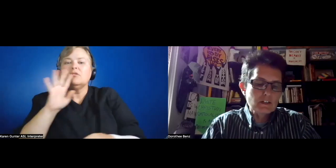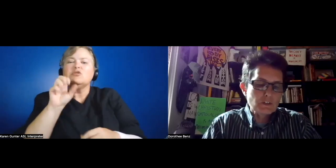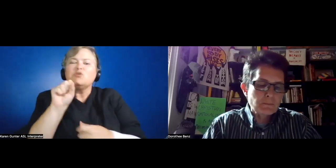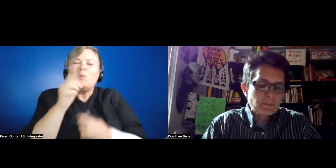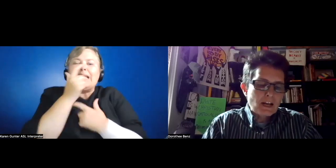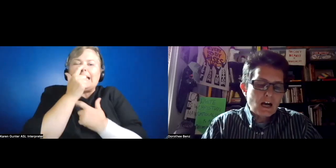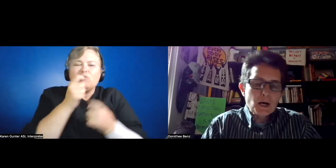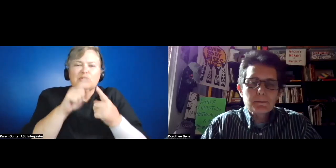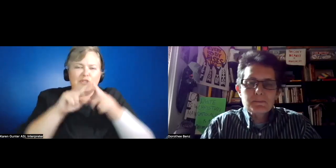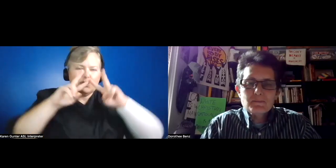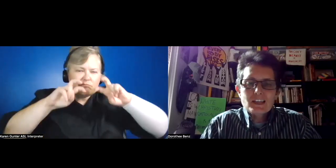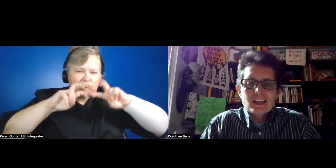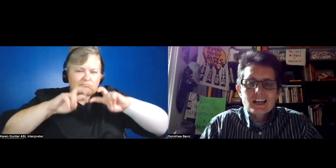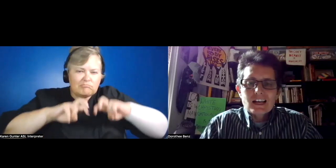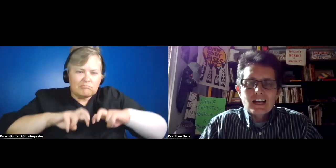to dig into.